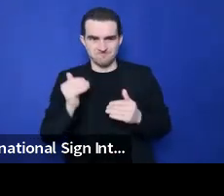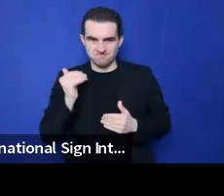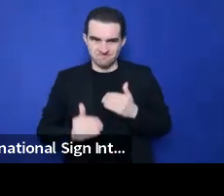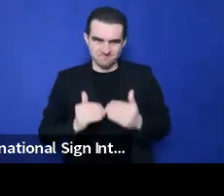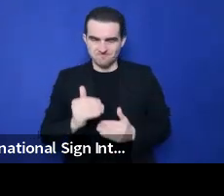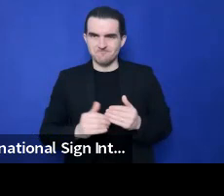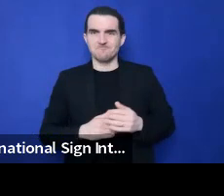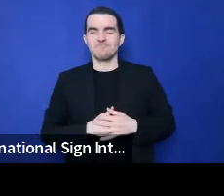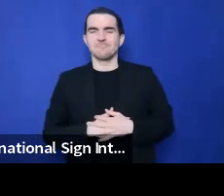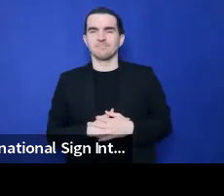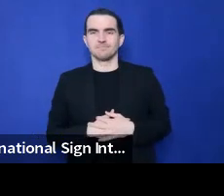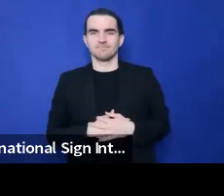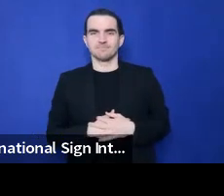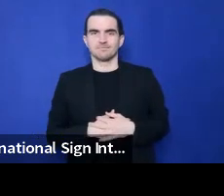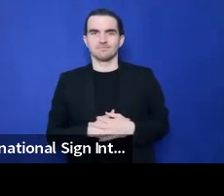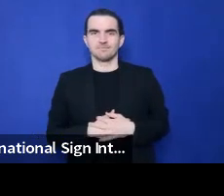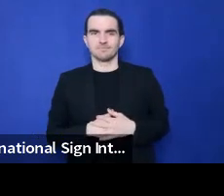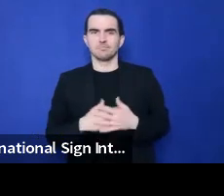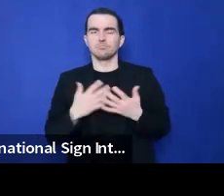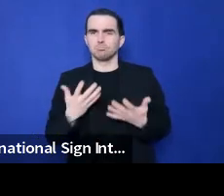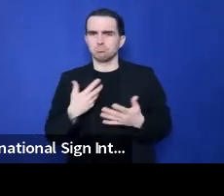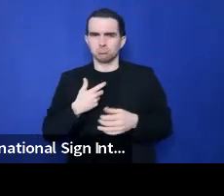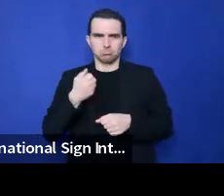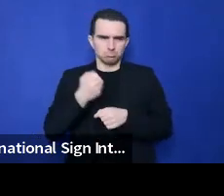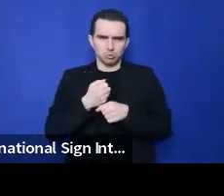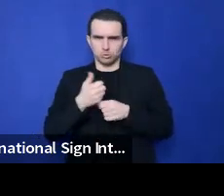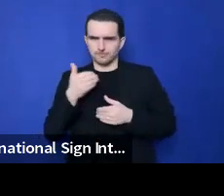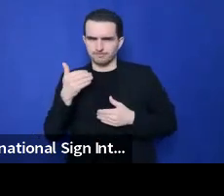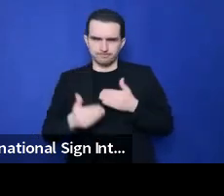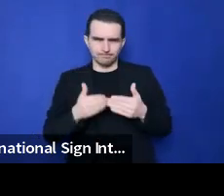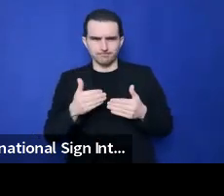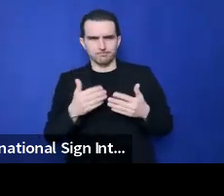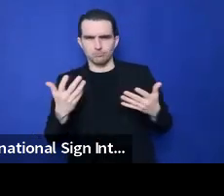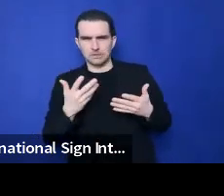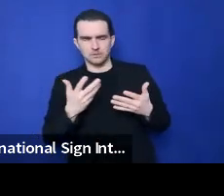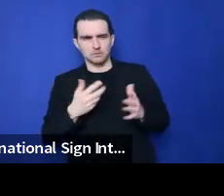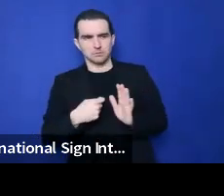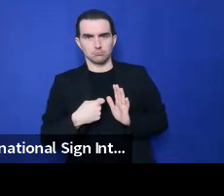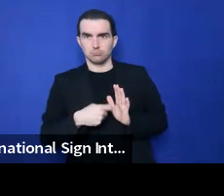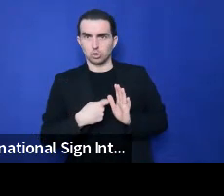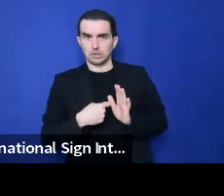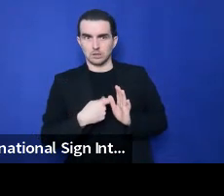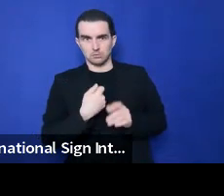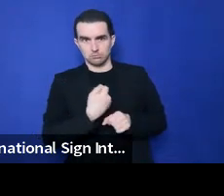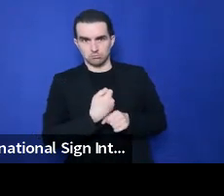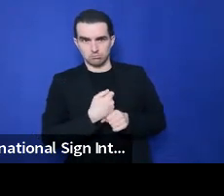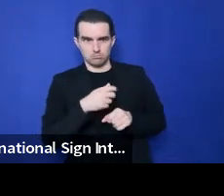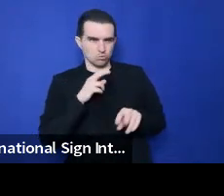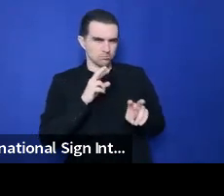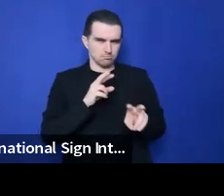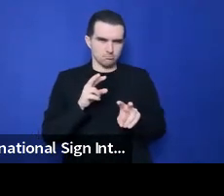at what have the countries been doing, and some of those countries that we have looked at in details we are presenting